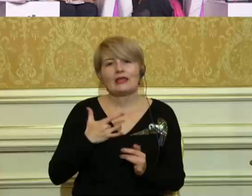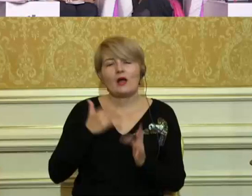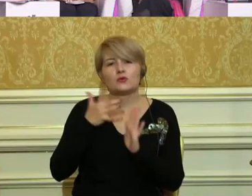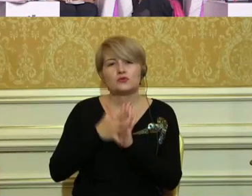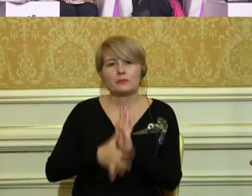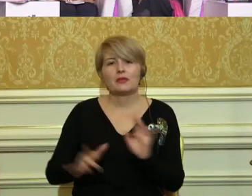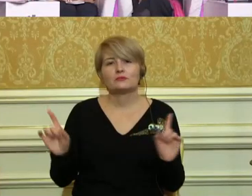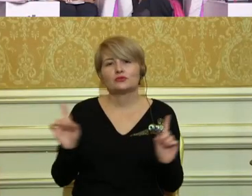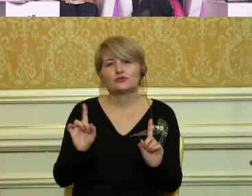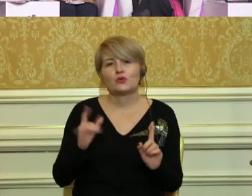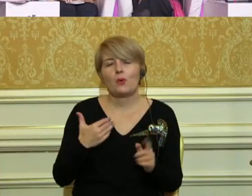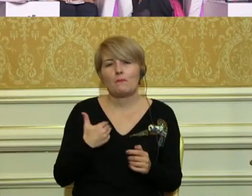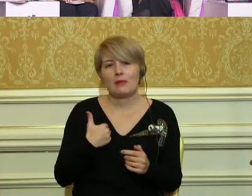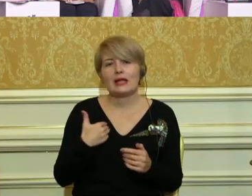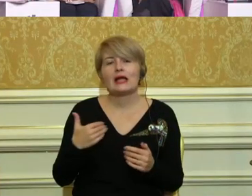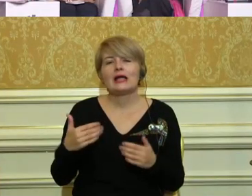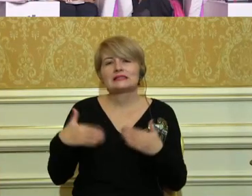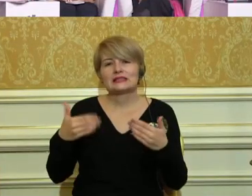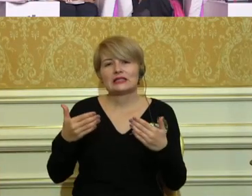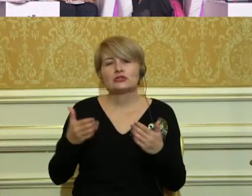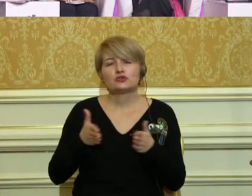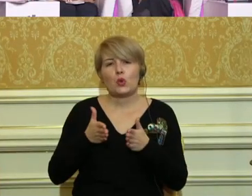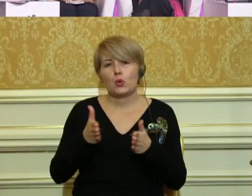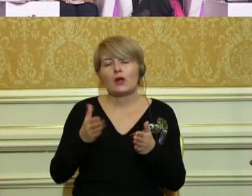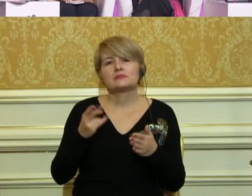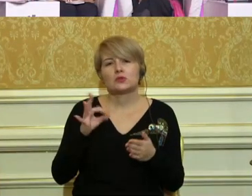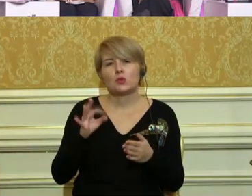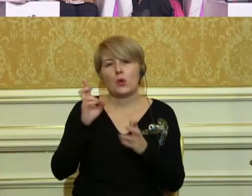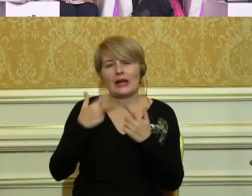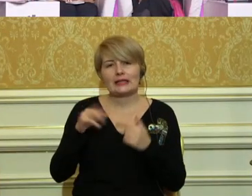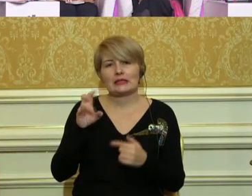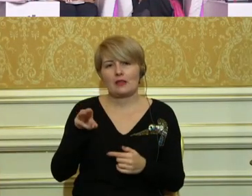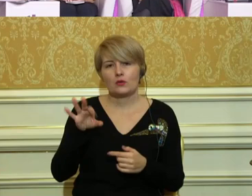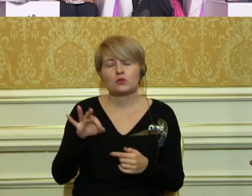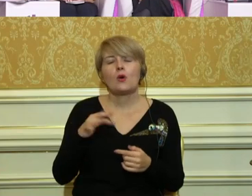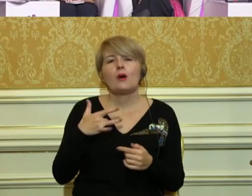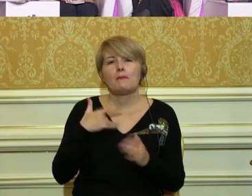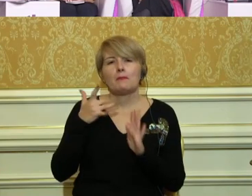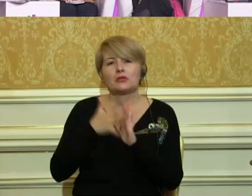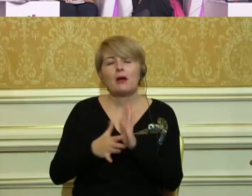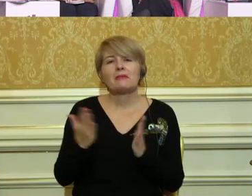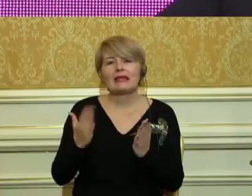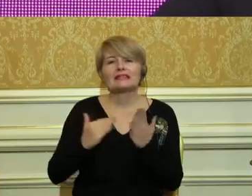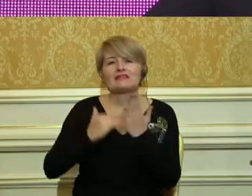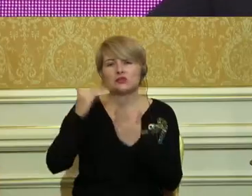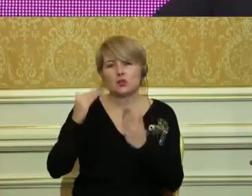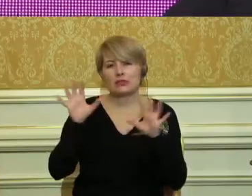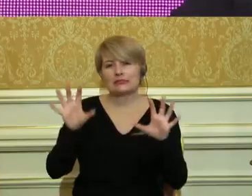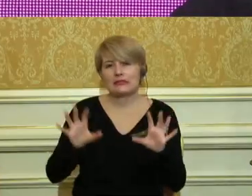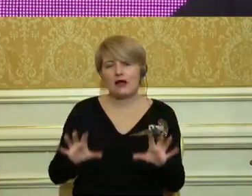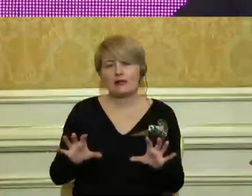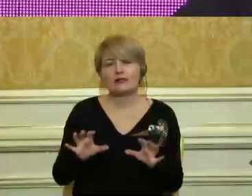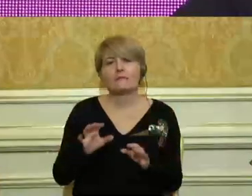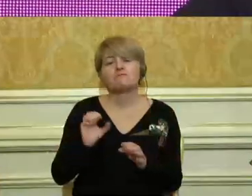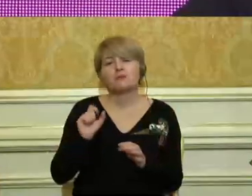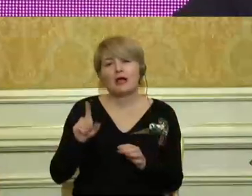Yuknavichina. And we understand that we are moving on a strategic course as a country to the highest standards of